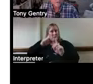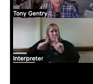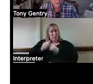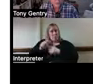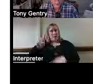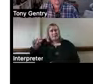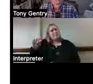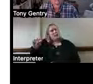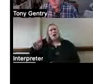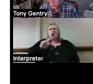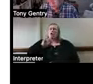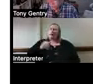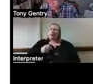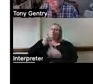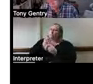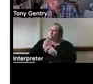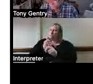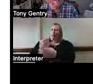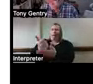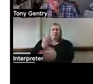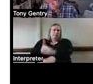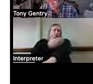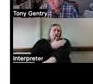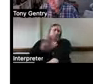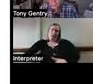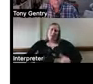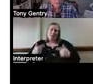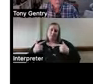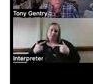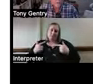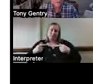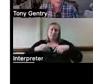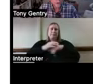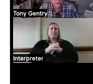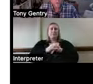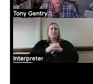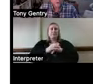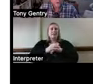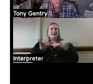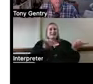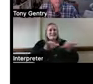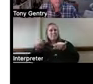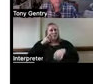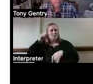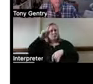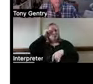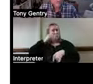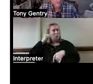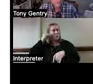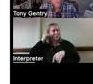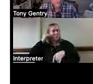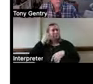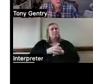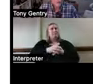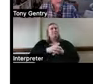life changing assistive technologies. The same is true for smart homes. Many of